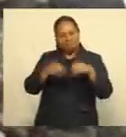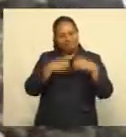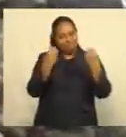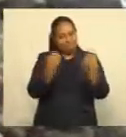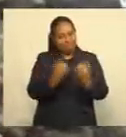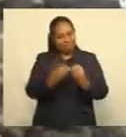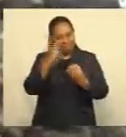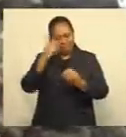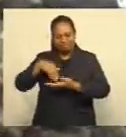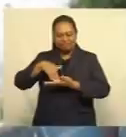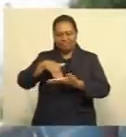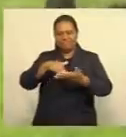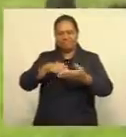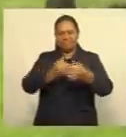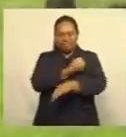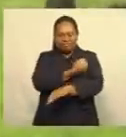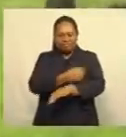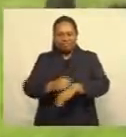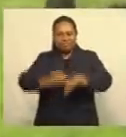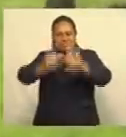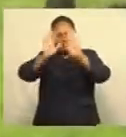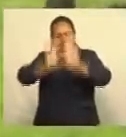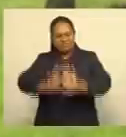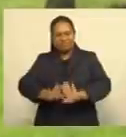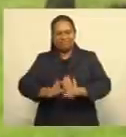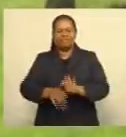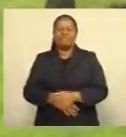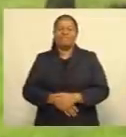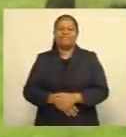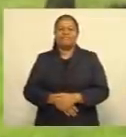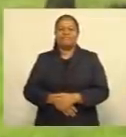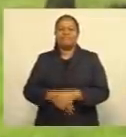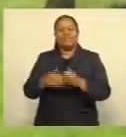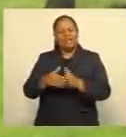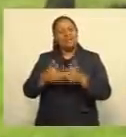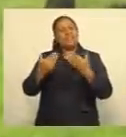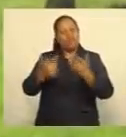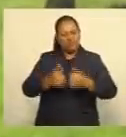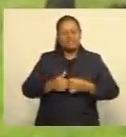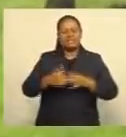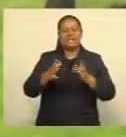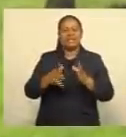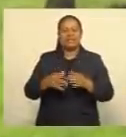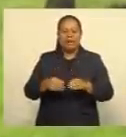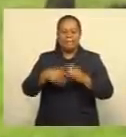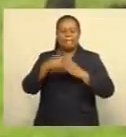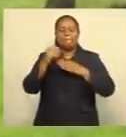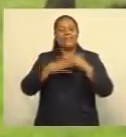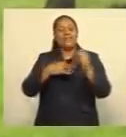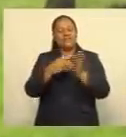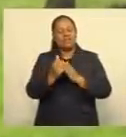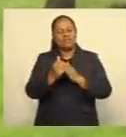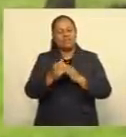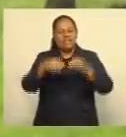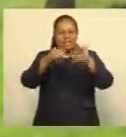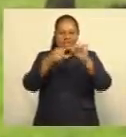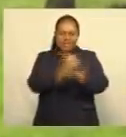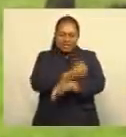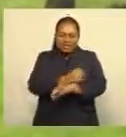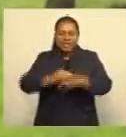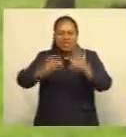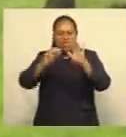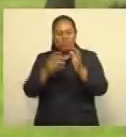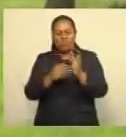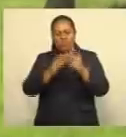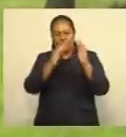help construct the seawall. We have started building the village seawall. It is our own initiative, and this is the